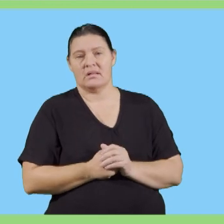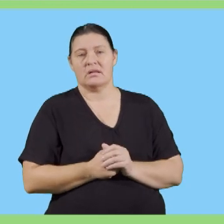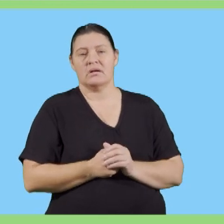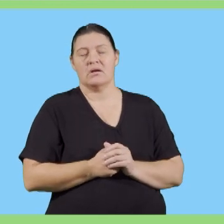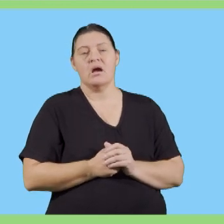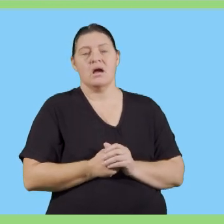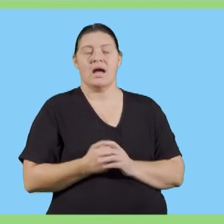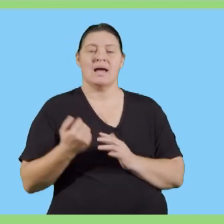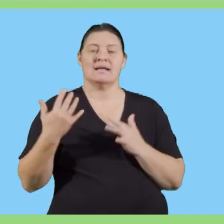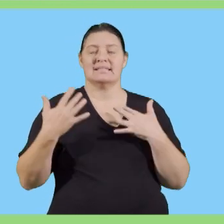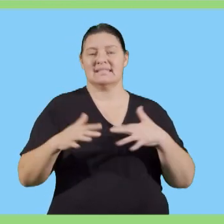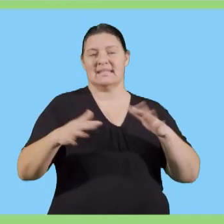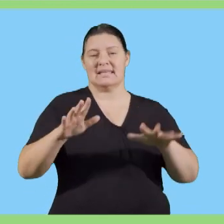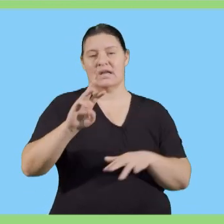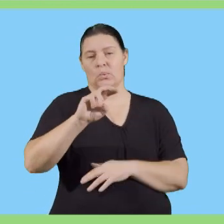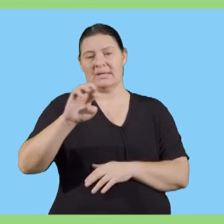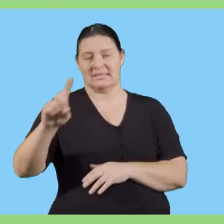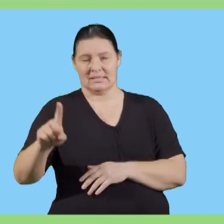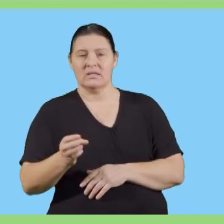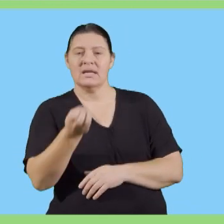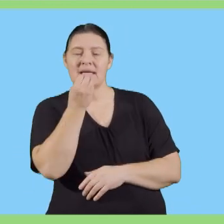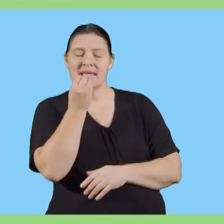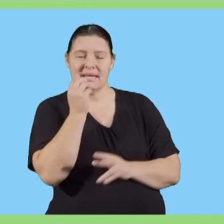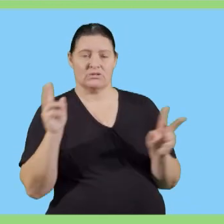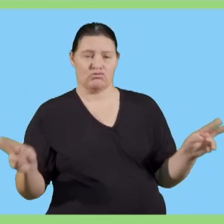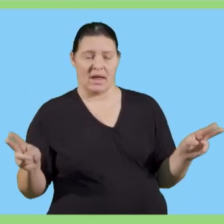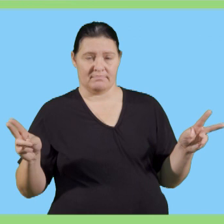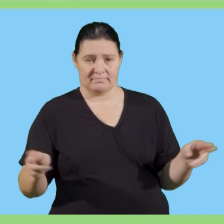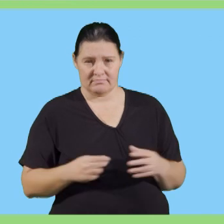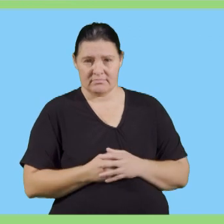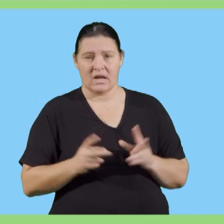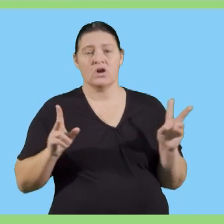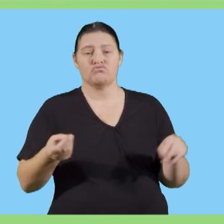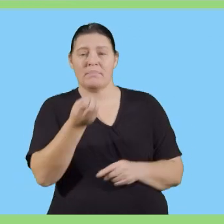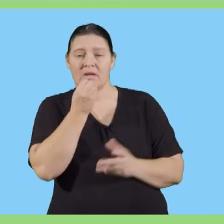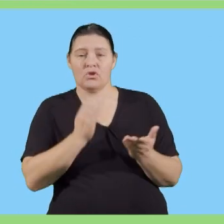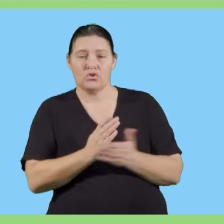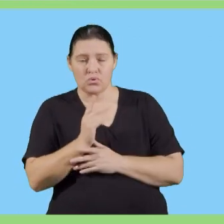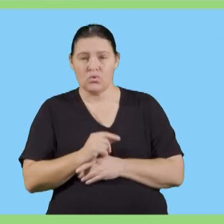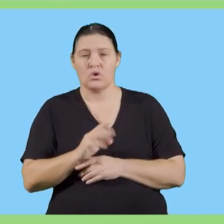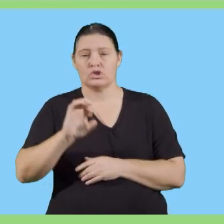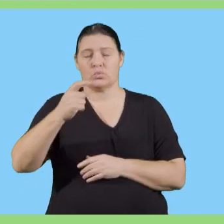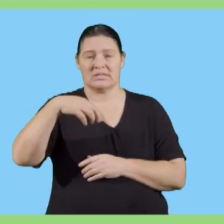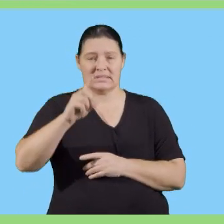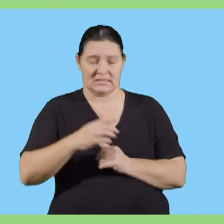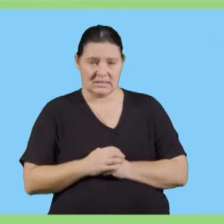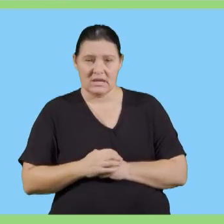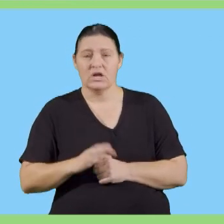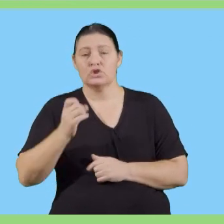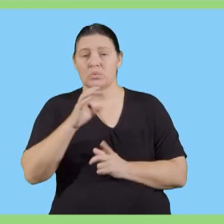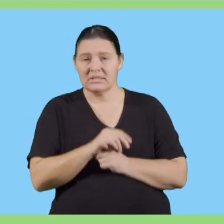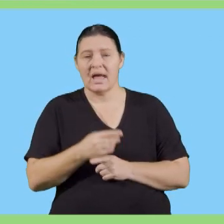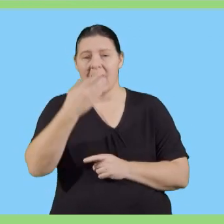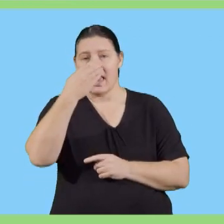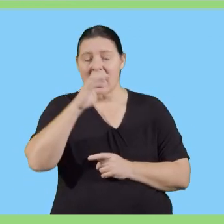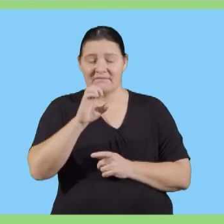eaten by the squid. The squid is eaten by the elephant seal and also the penguin. So now one organism is eaten by